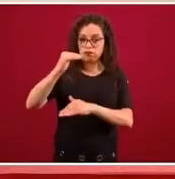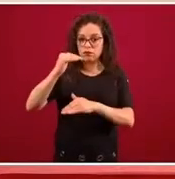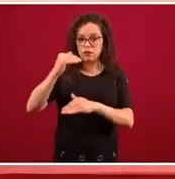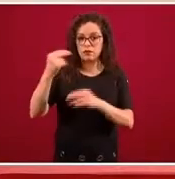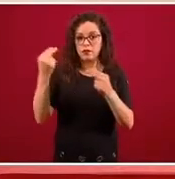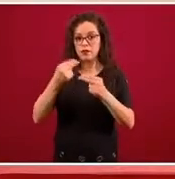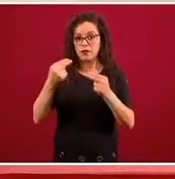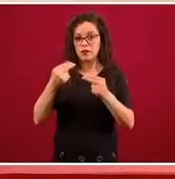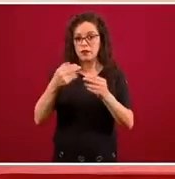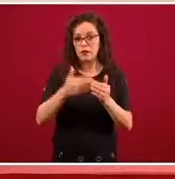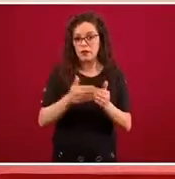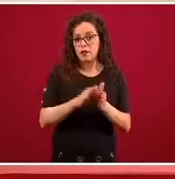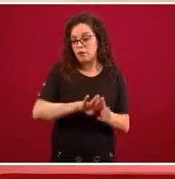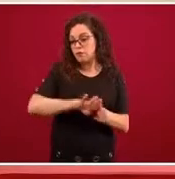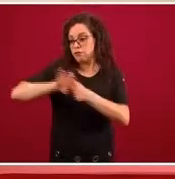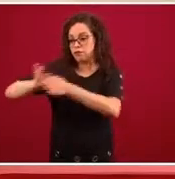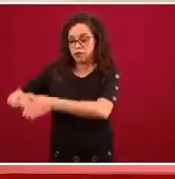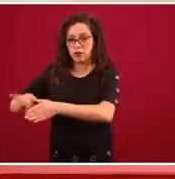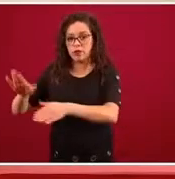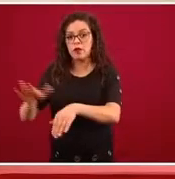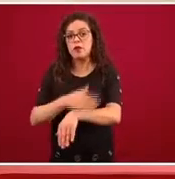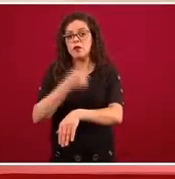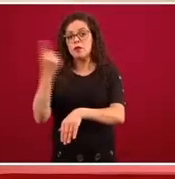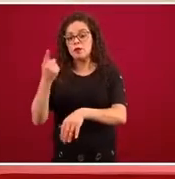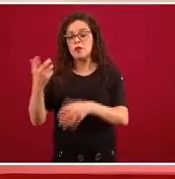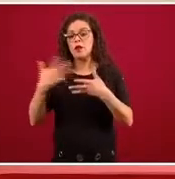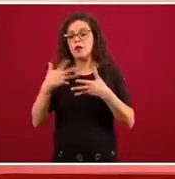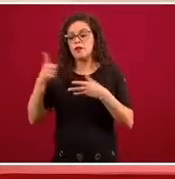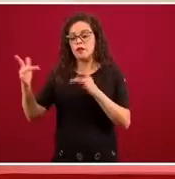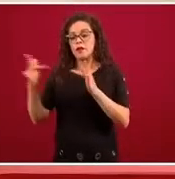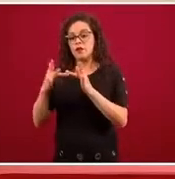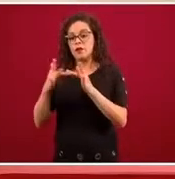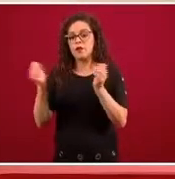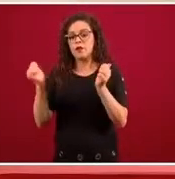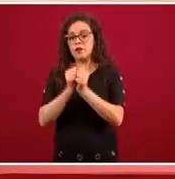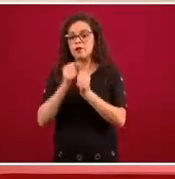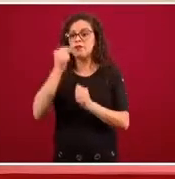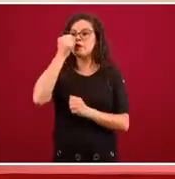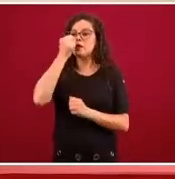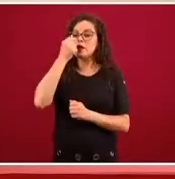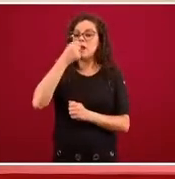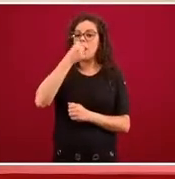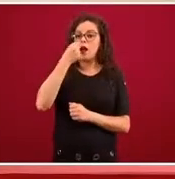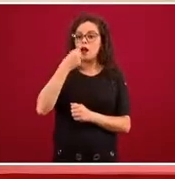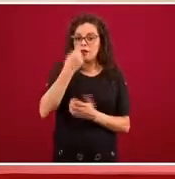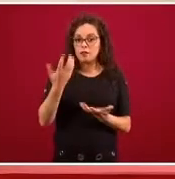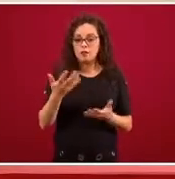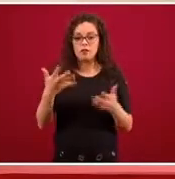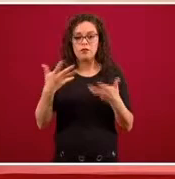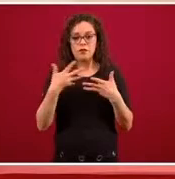provide with the maximum barrier or the maximum isolation protection,